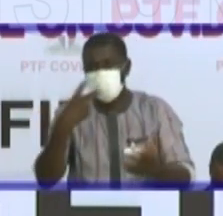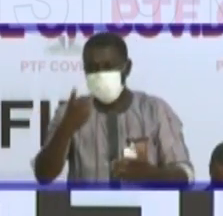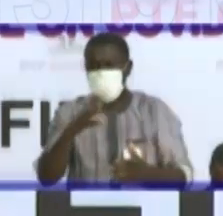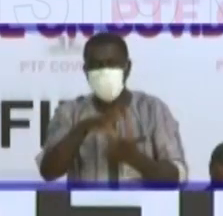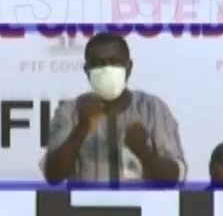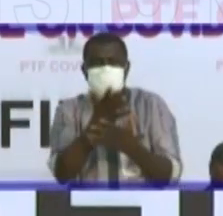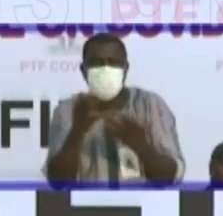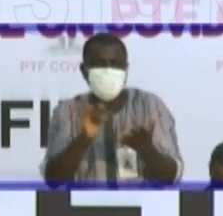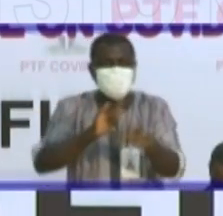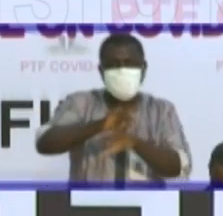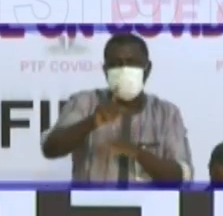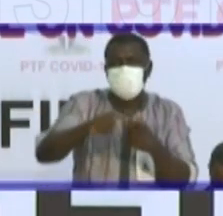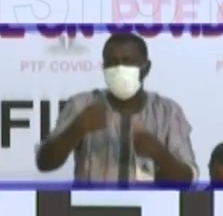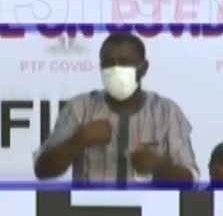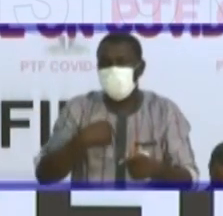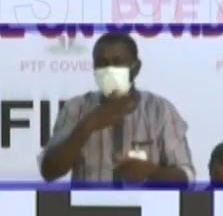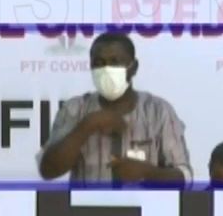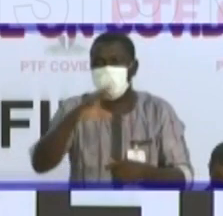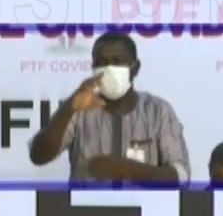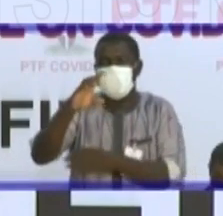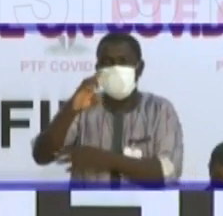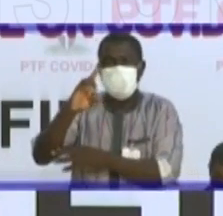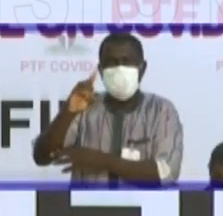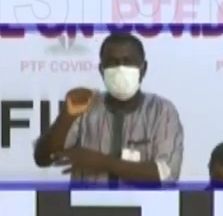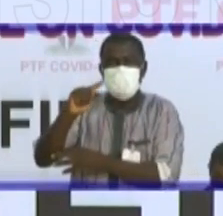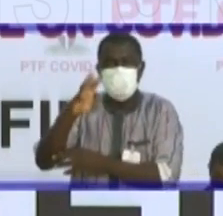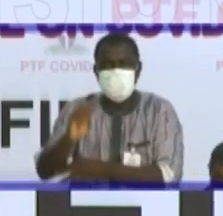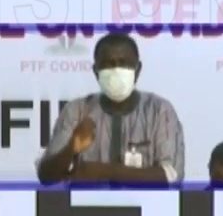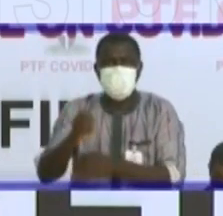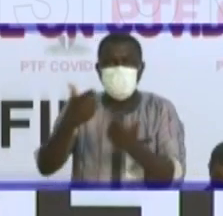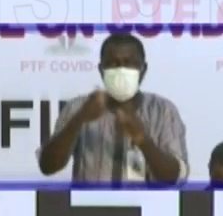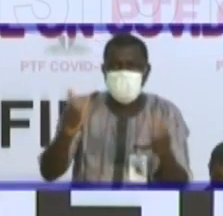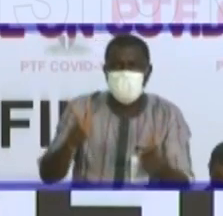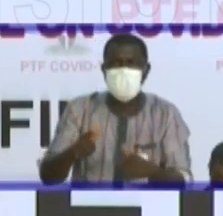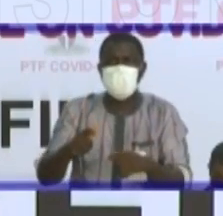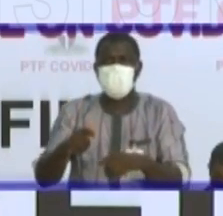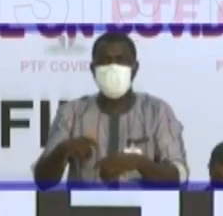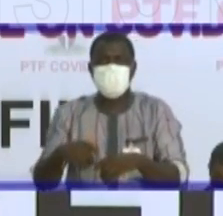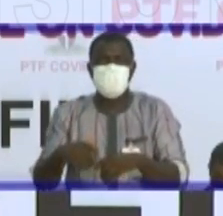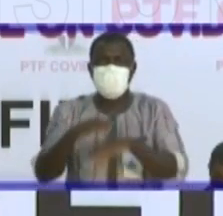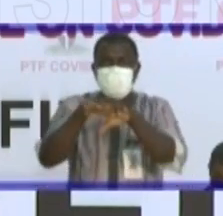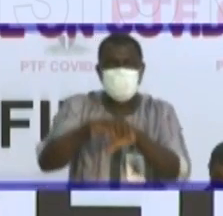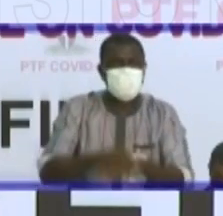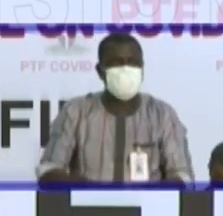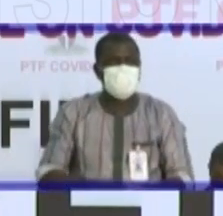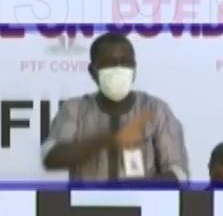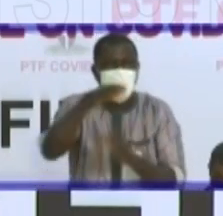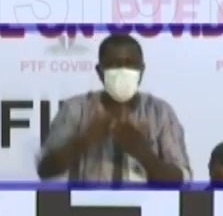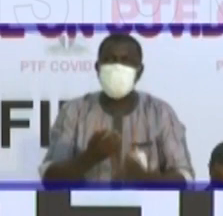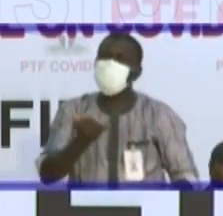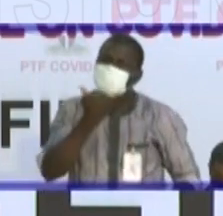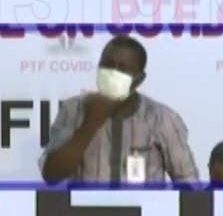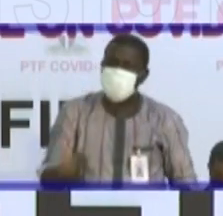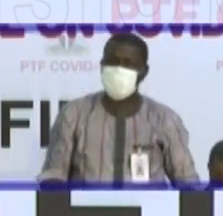me, and the dates, the language, the grammar, the tenses, all of that is wrong. That immediately indicates to you that that